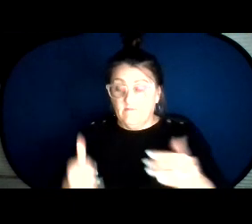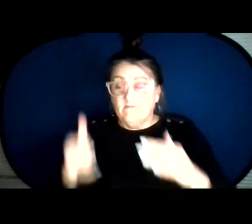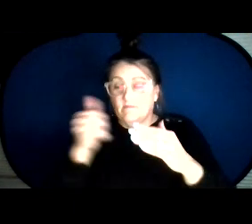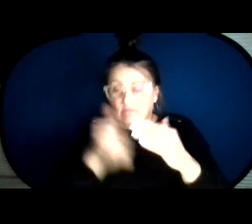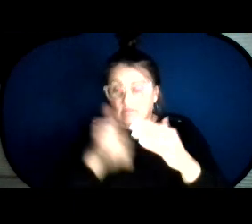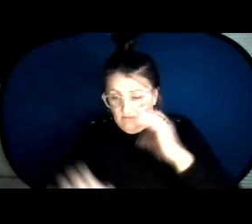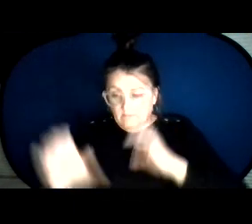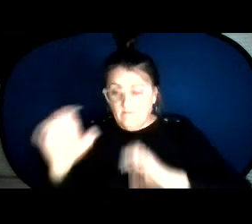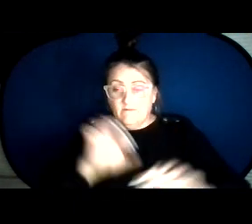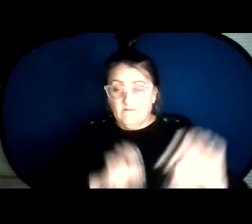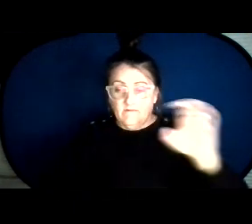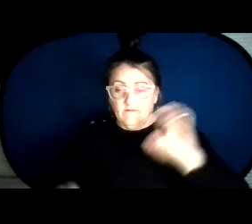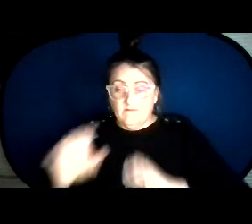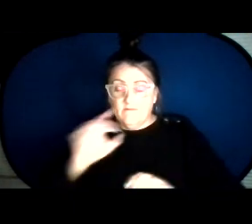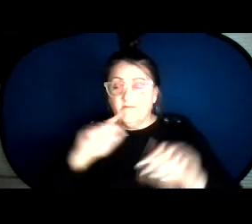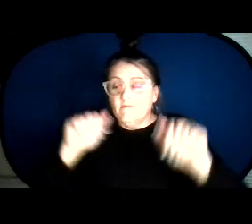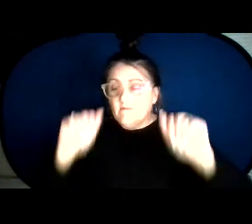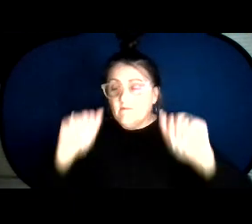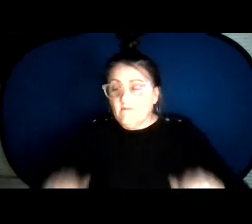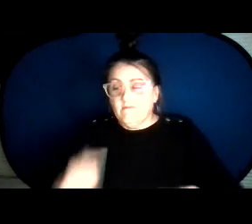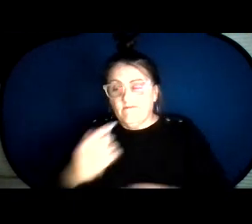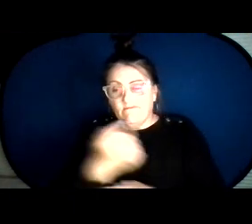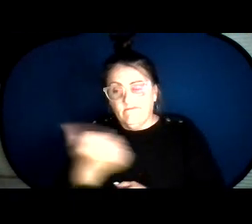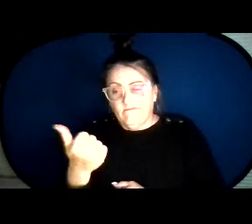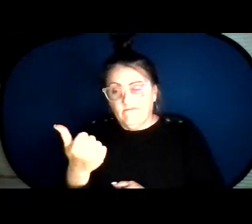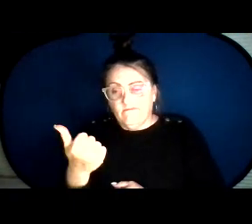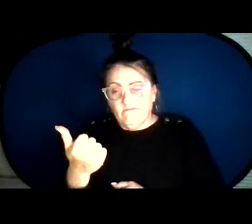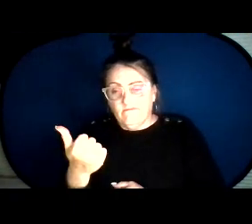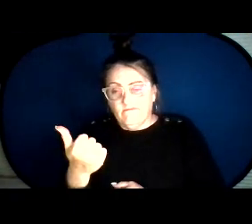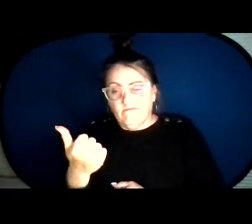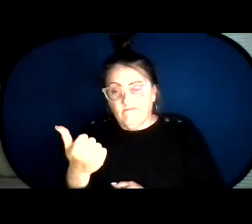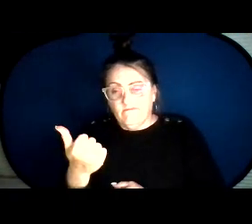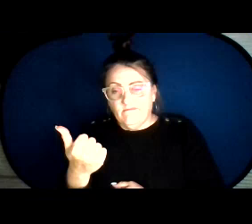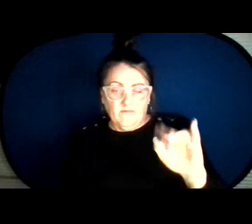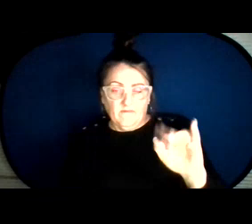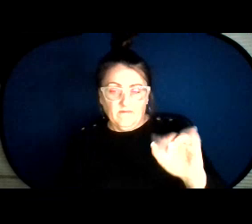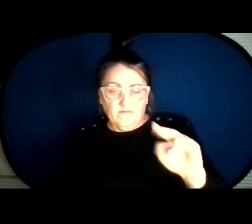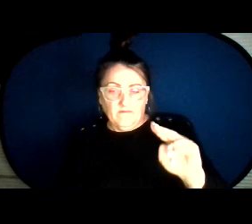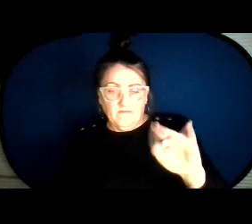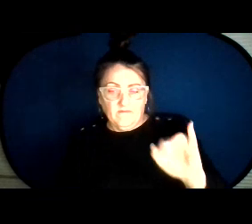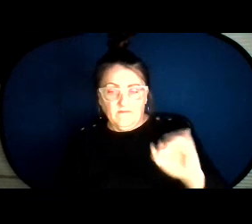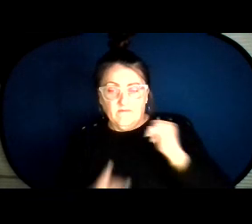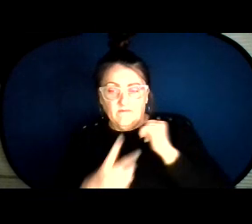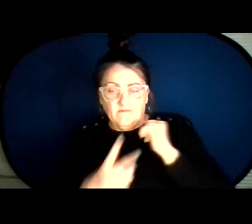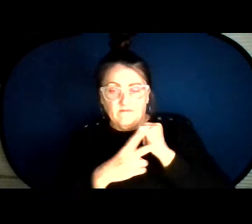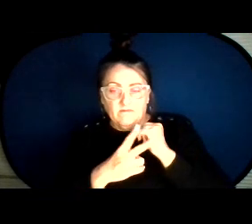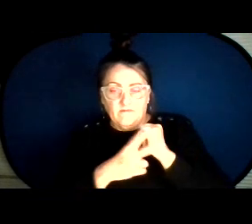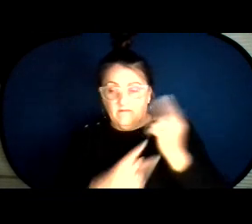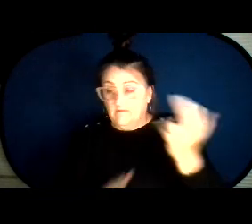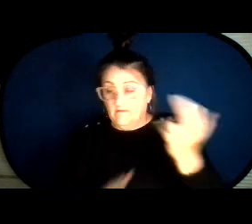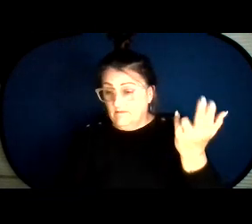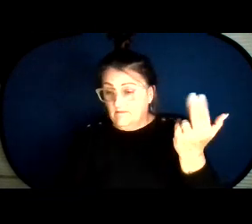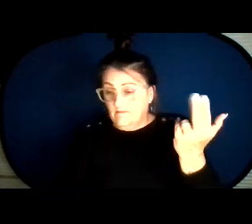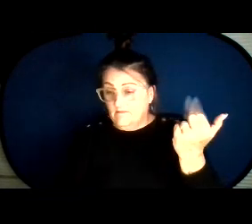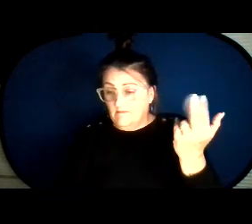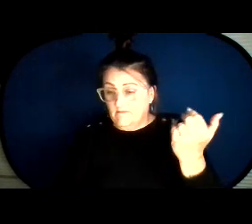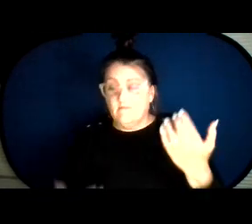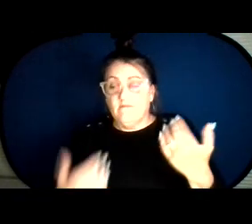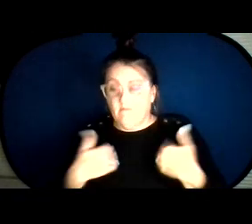for potential termination. Mini storage. There are 13 mini storage facilities located within the